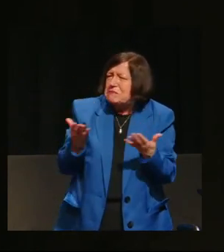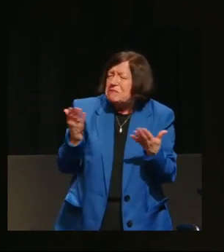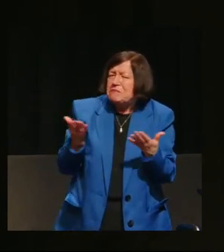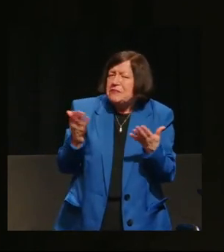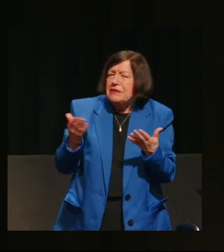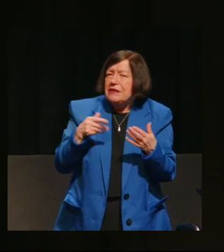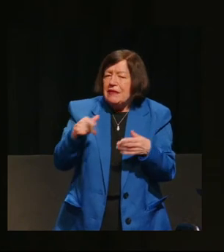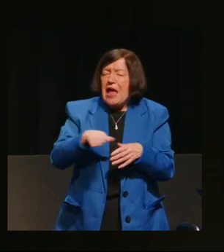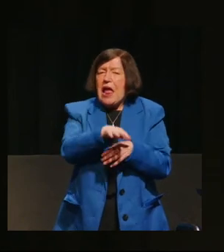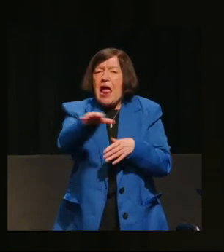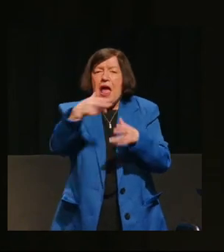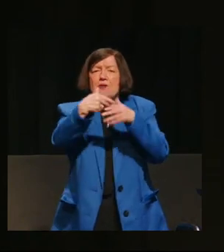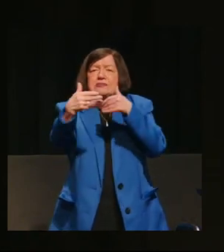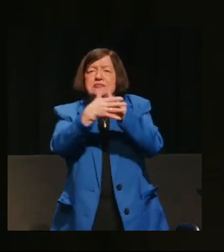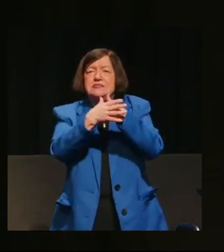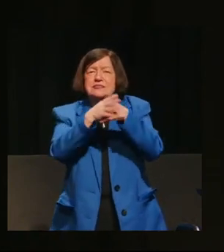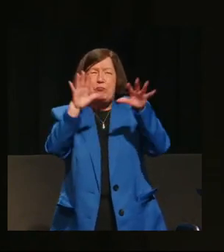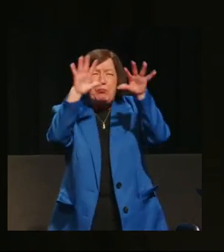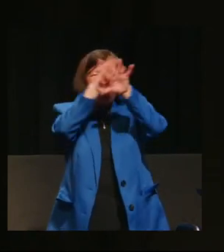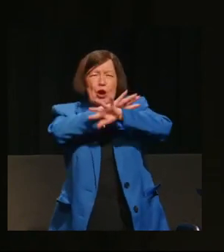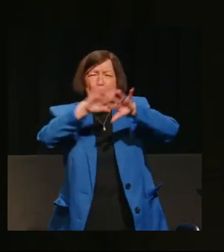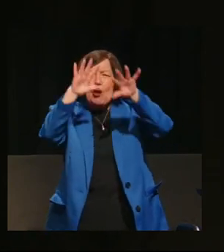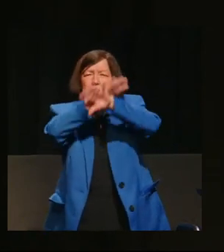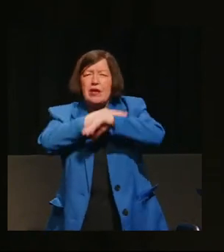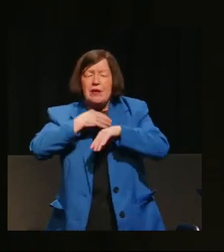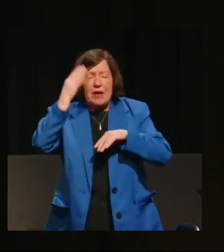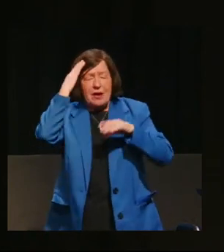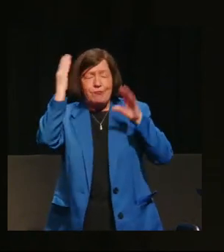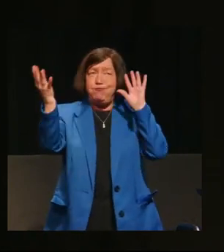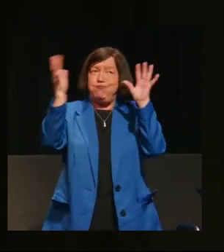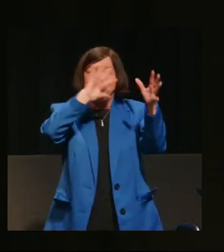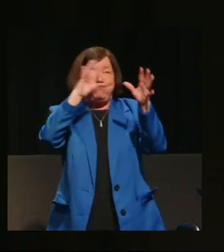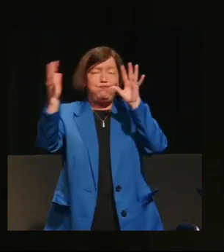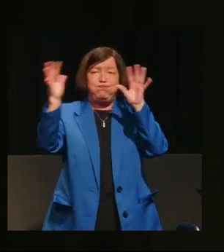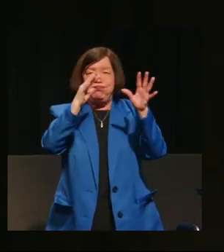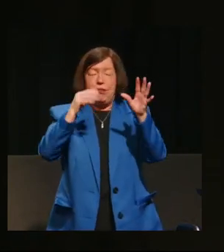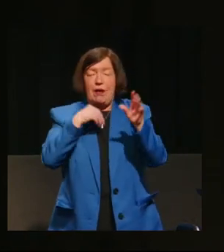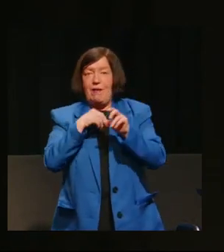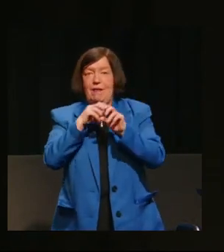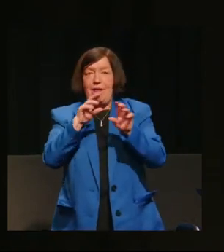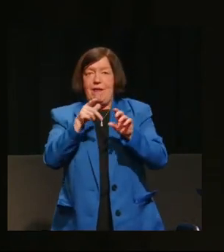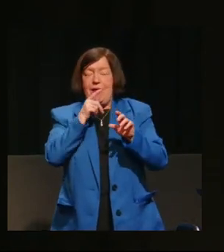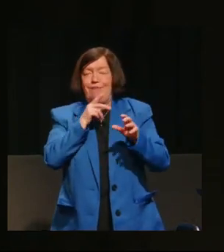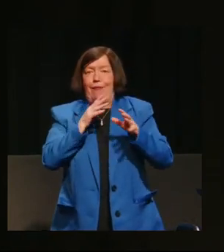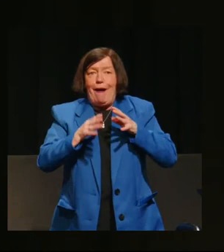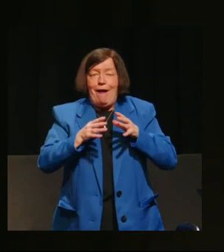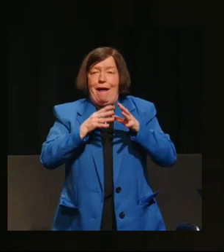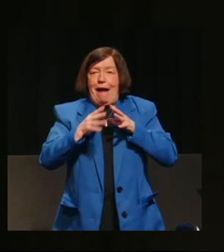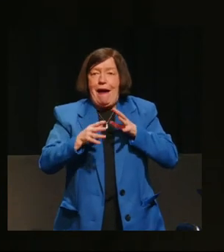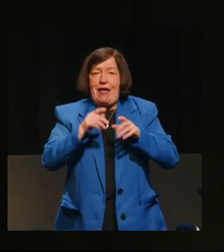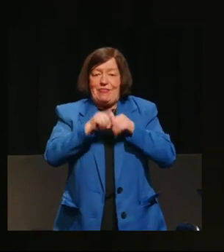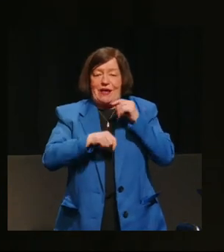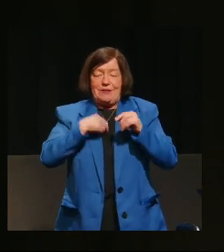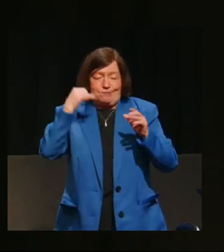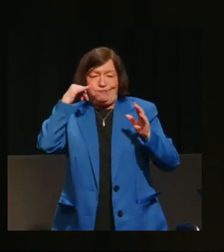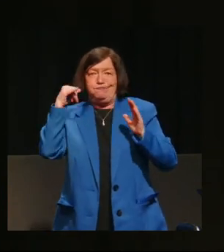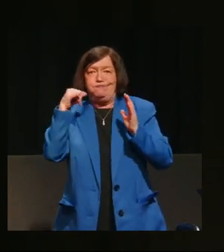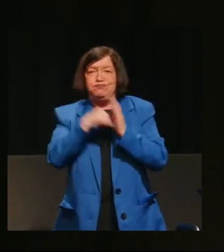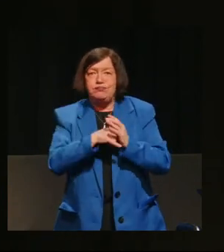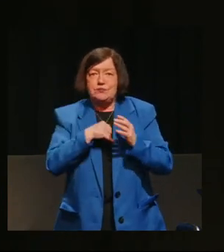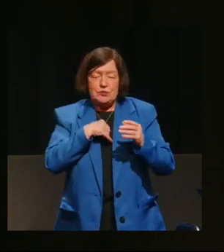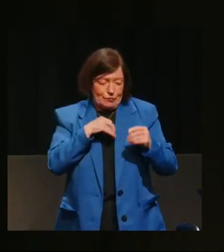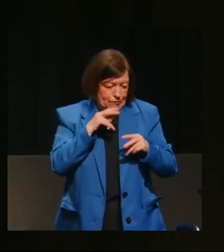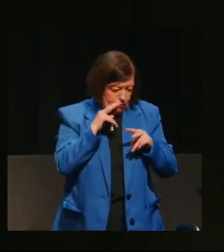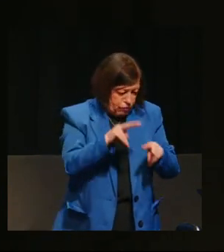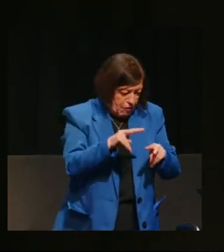The landscape outside is blurry. My head is swimming. I stammer, "All right," and hang up to open my